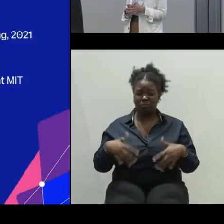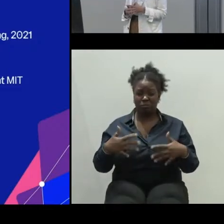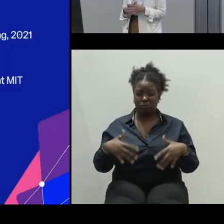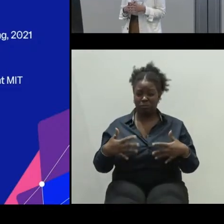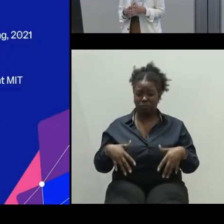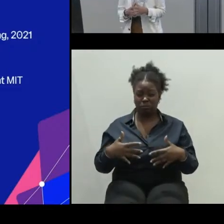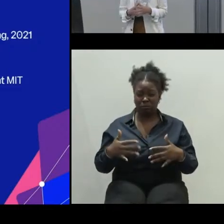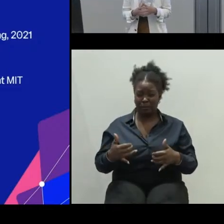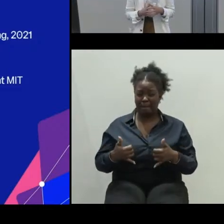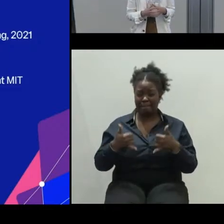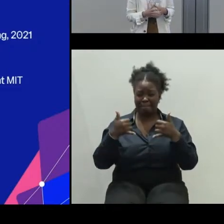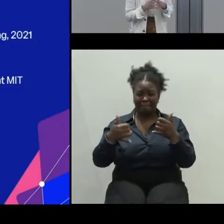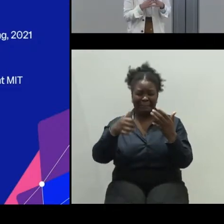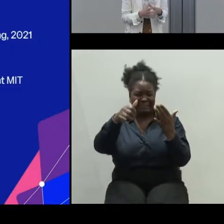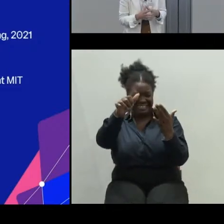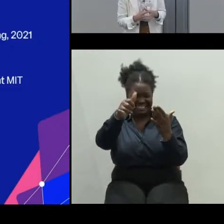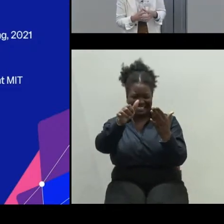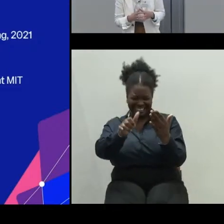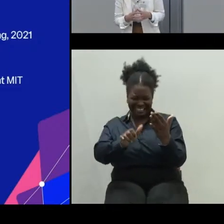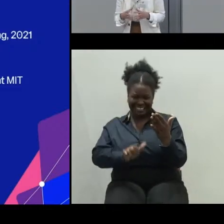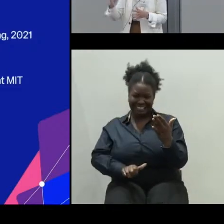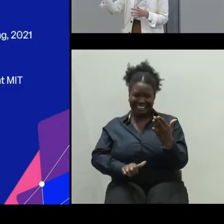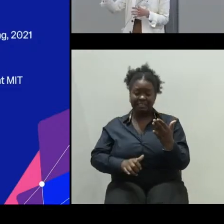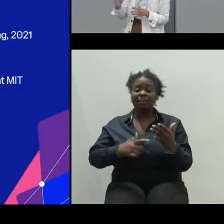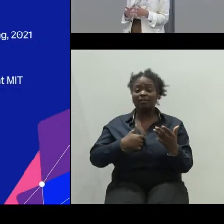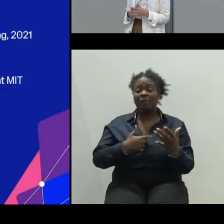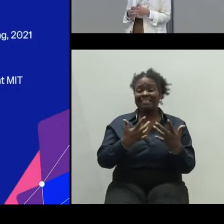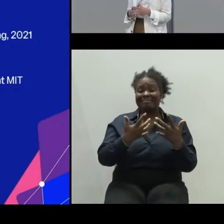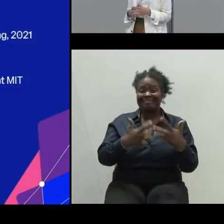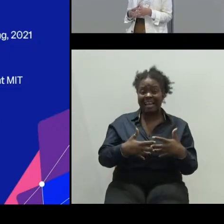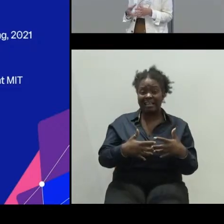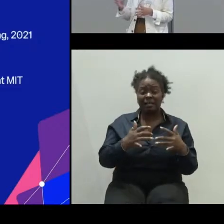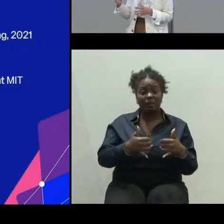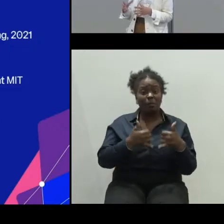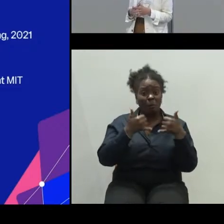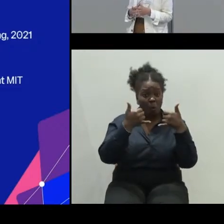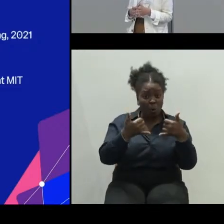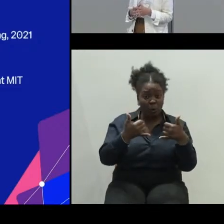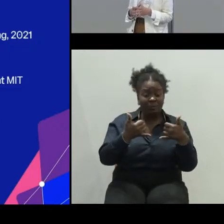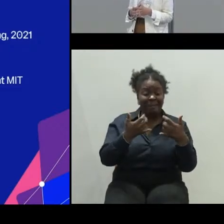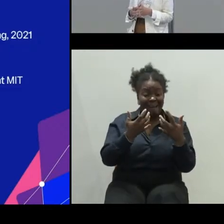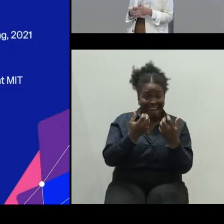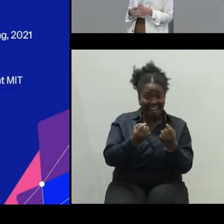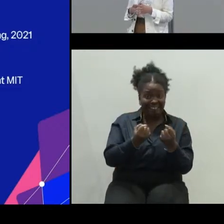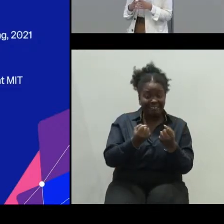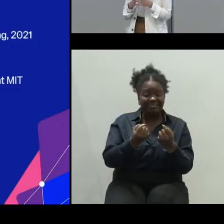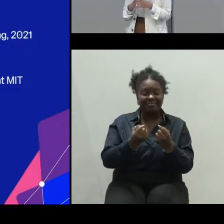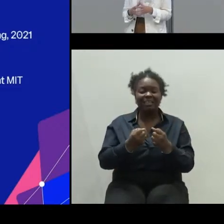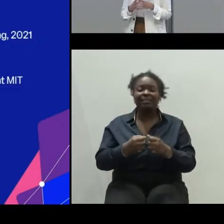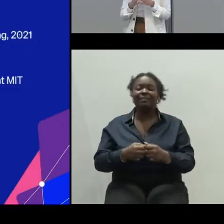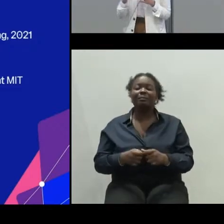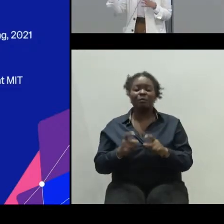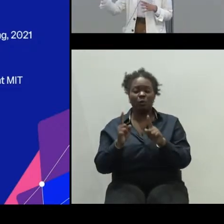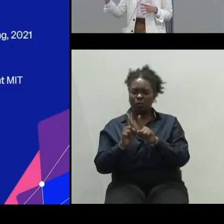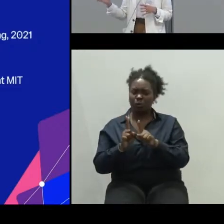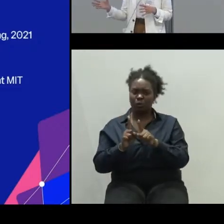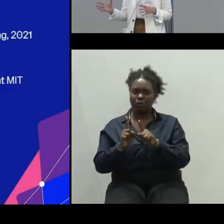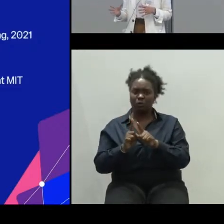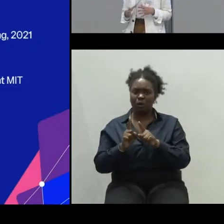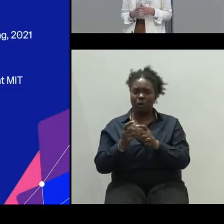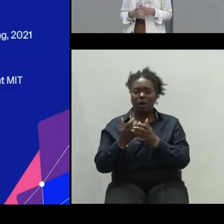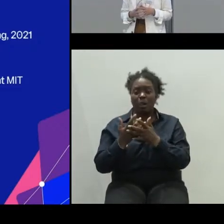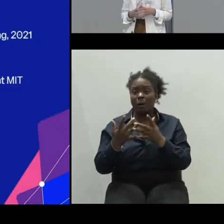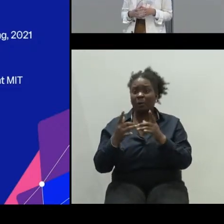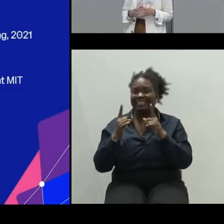there a list of awards that go from technical awards, like the AICHE award at the top, to also plenty of